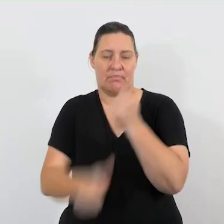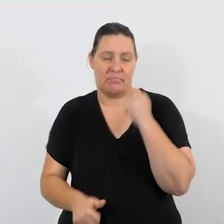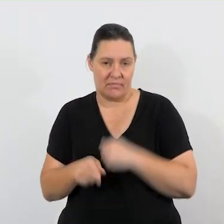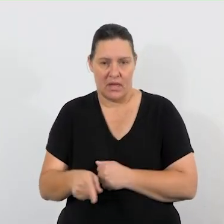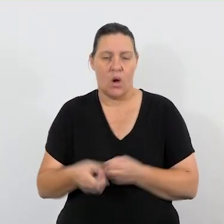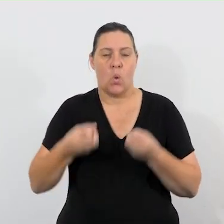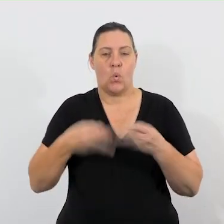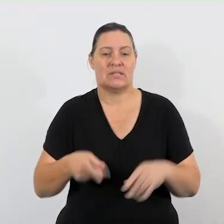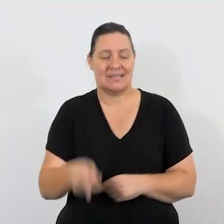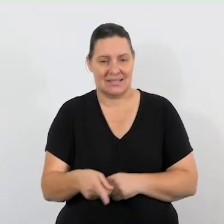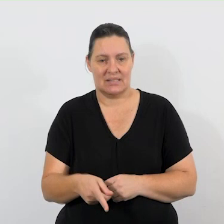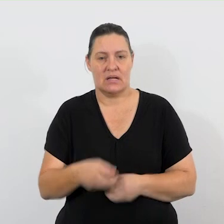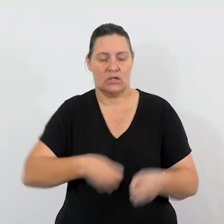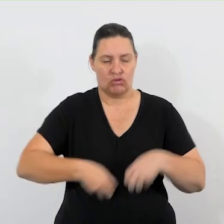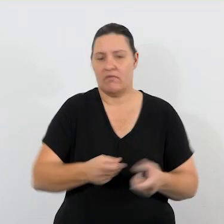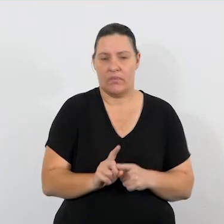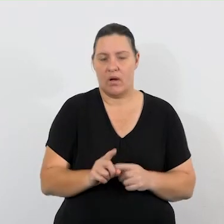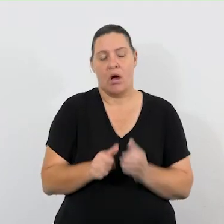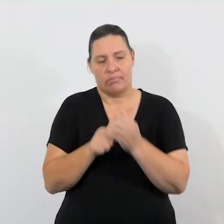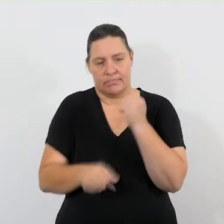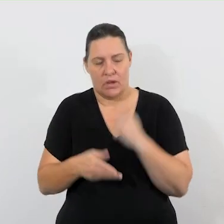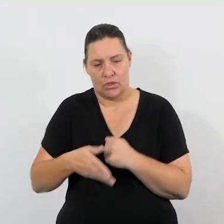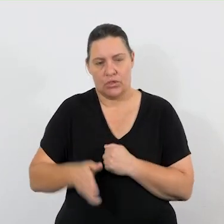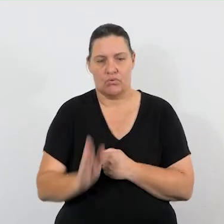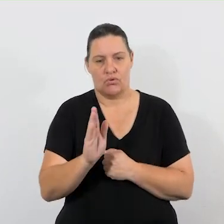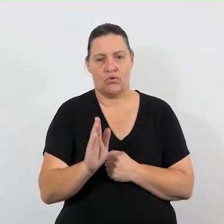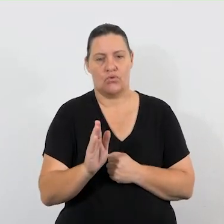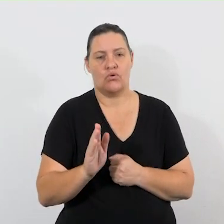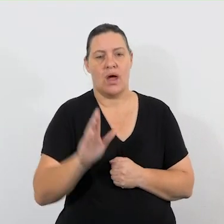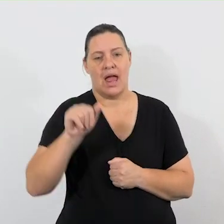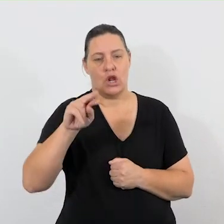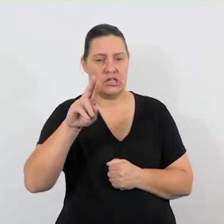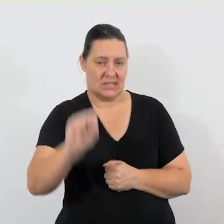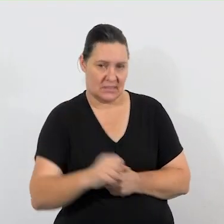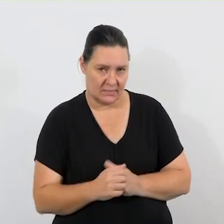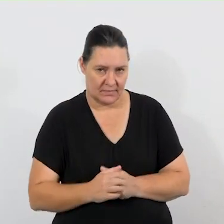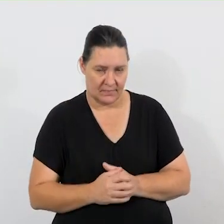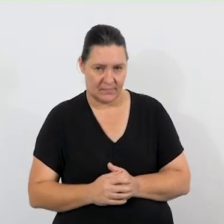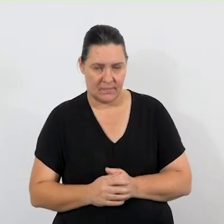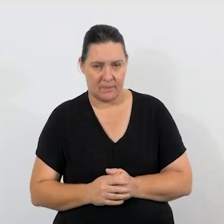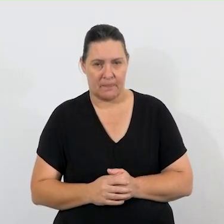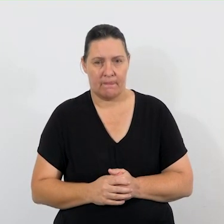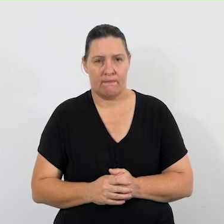the undigested waste that is excreted or passed out through the anus.